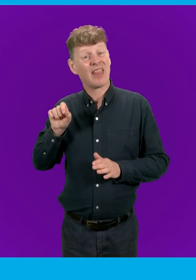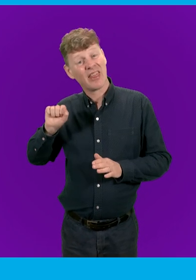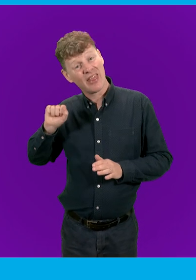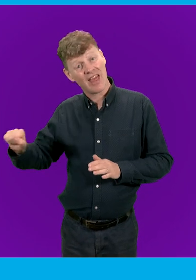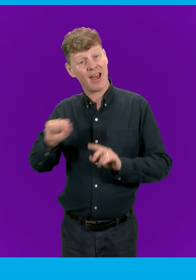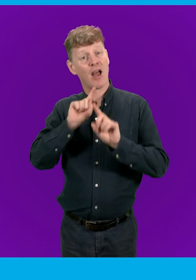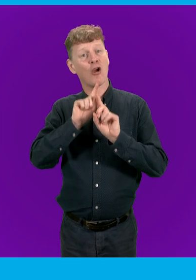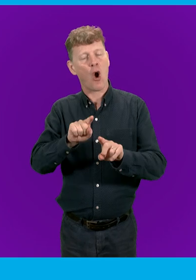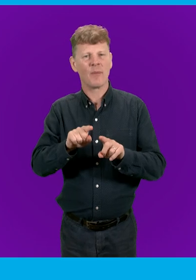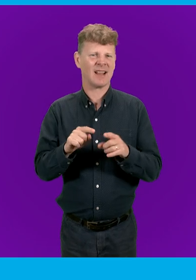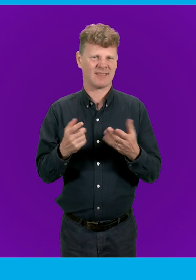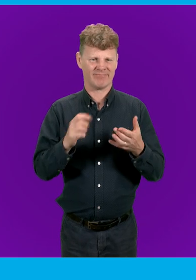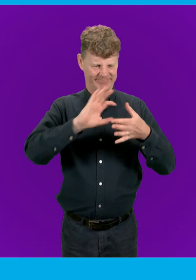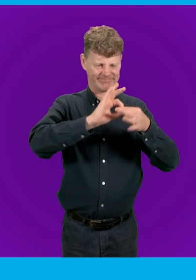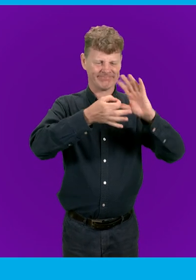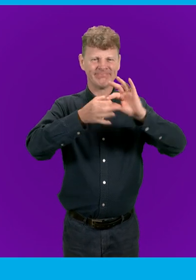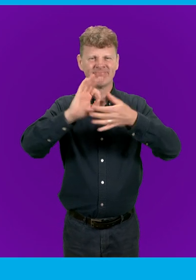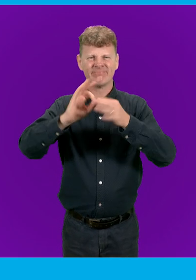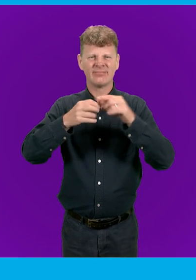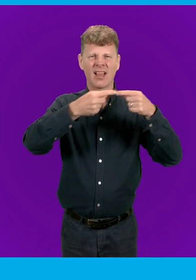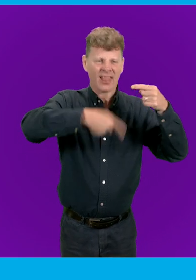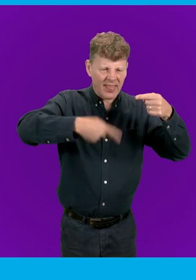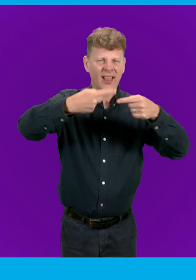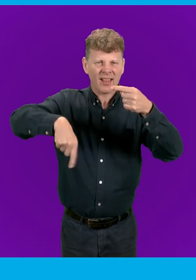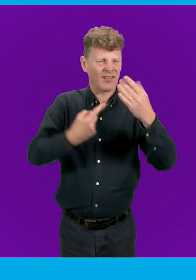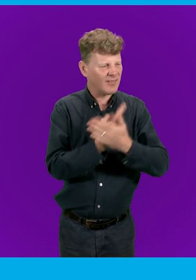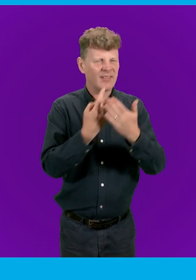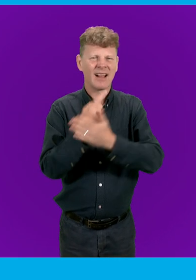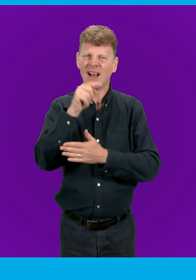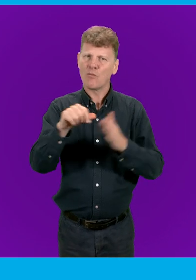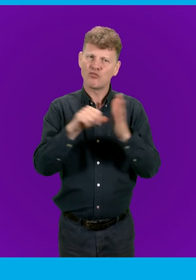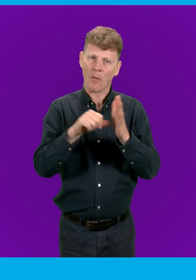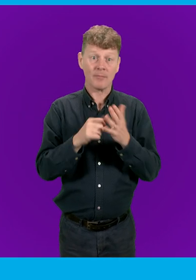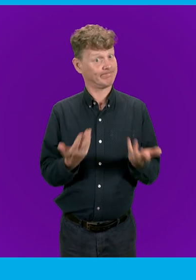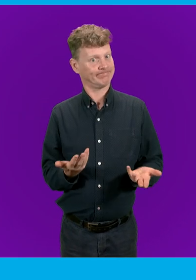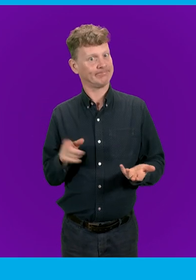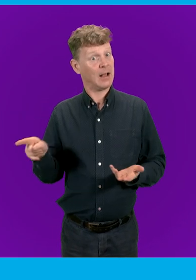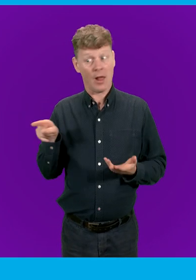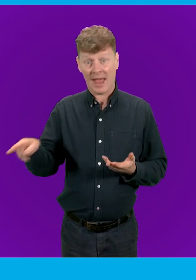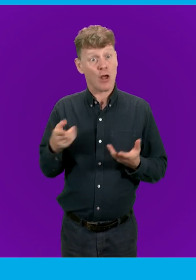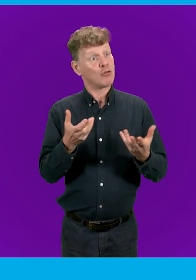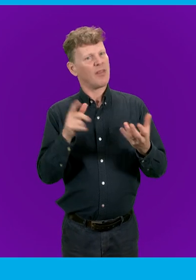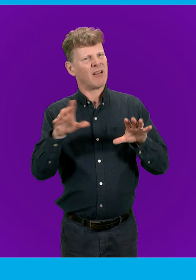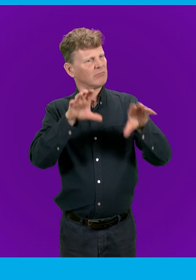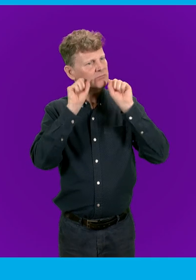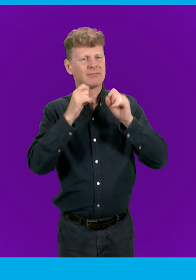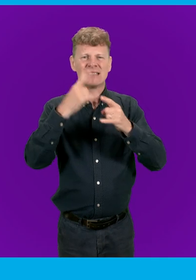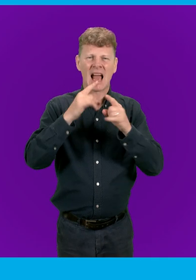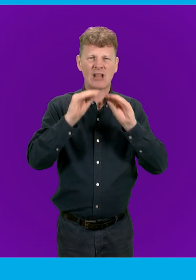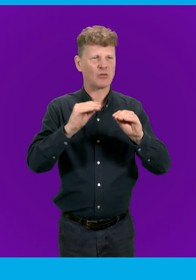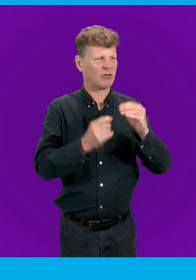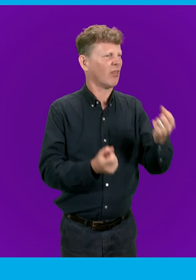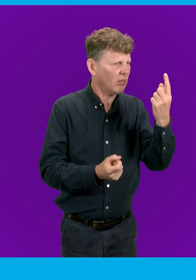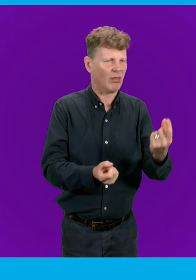that there's an issue with sequencing, and that's when you're on the receiving end of the sex education, it feels bitty, it feels